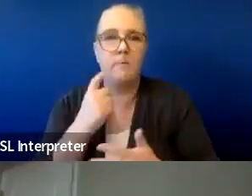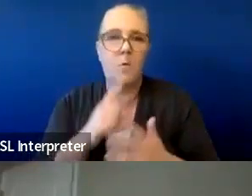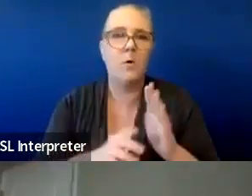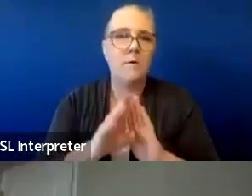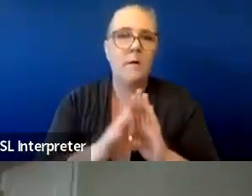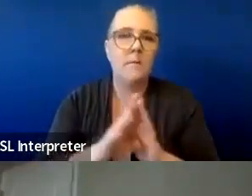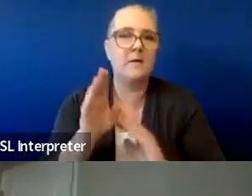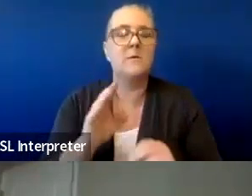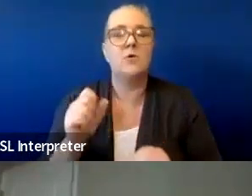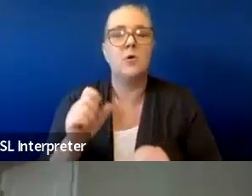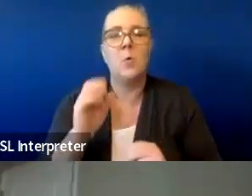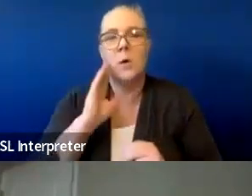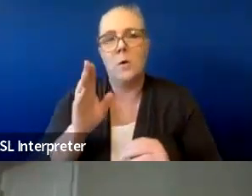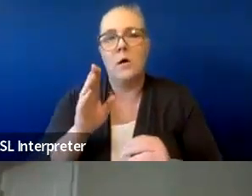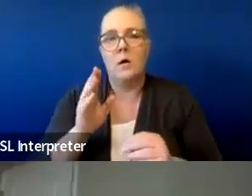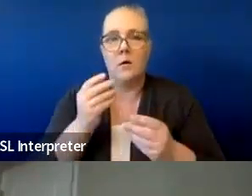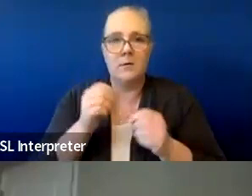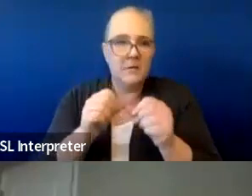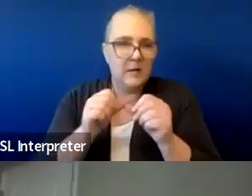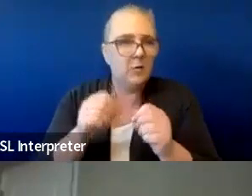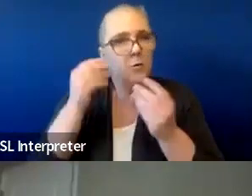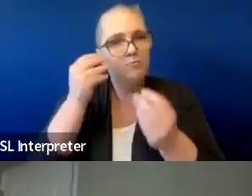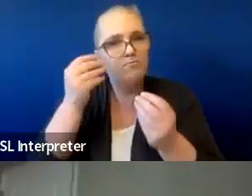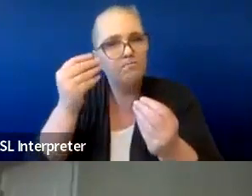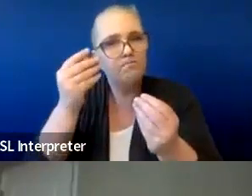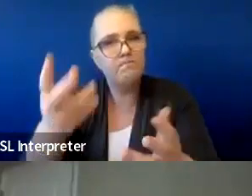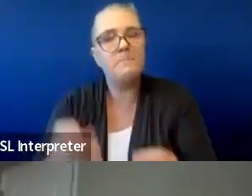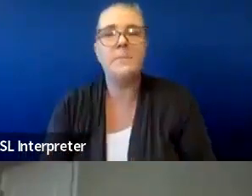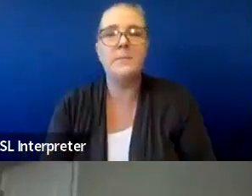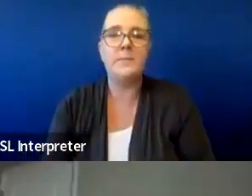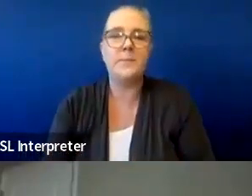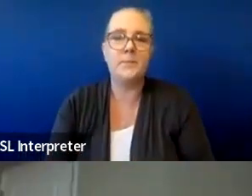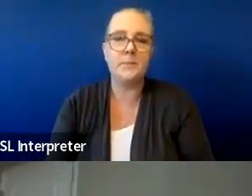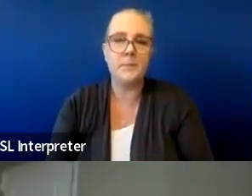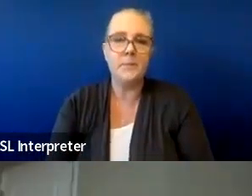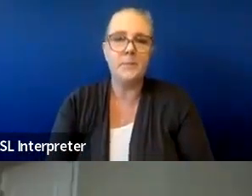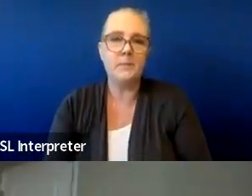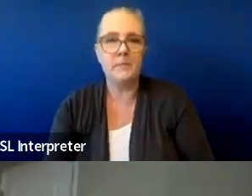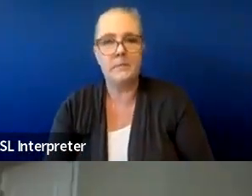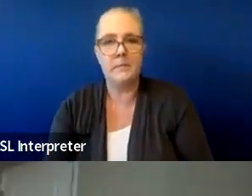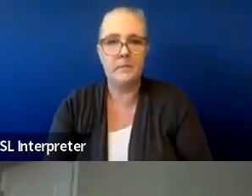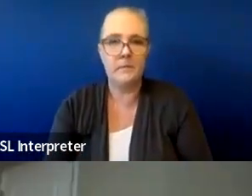keep you guys apprised of that. And it's always on our, generally on, the information's on our transparency website as well.